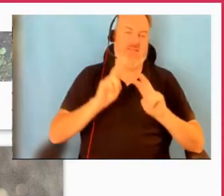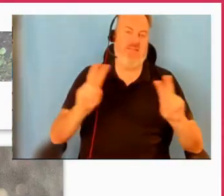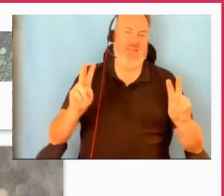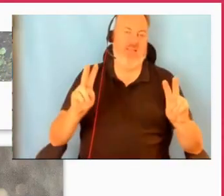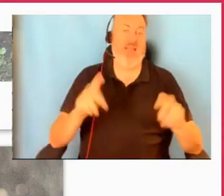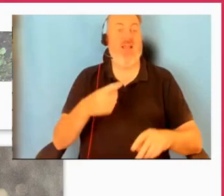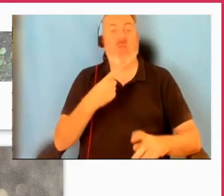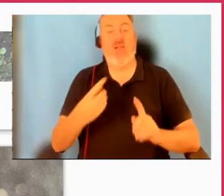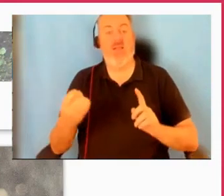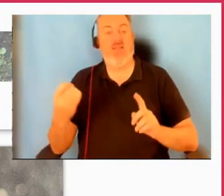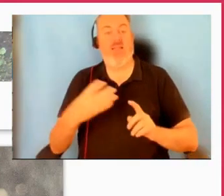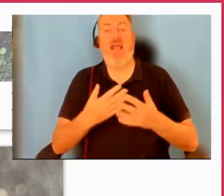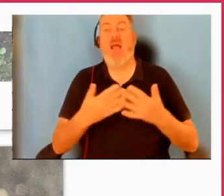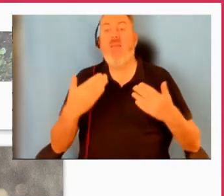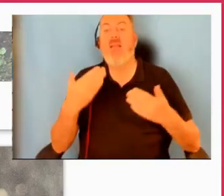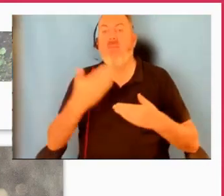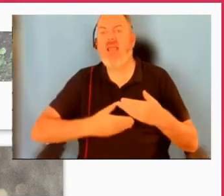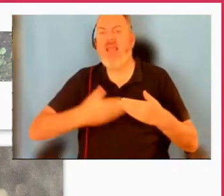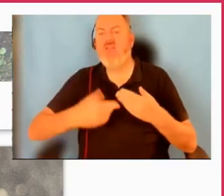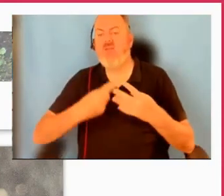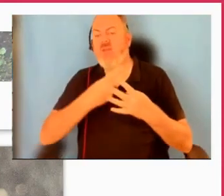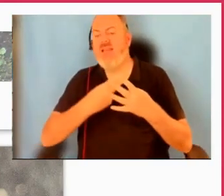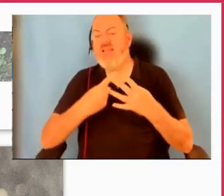how many pages there are.